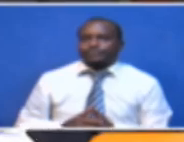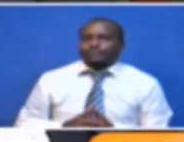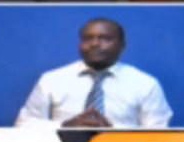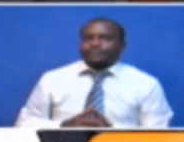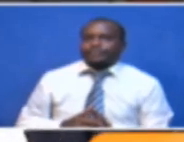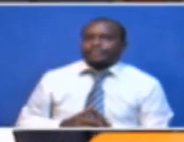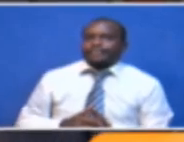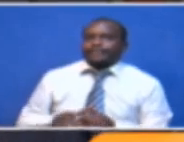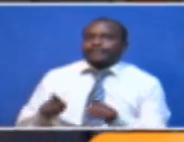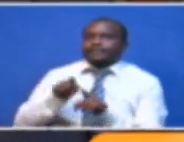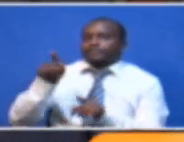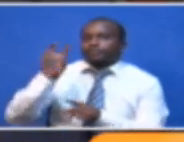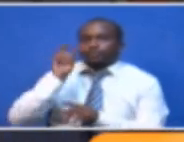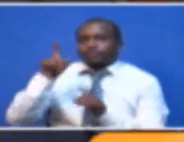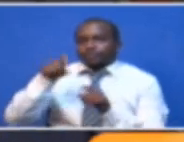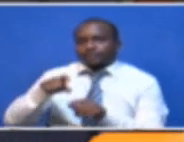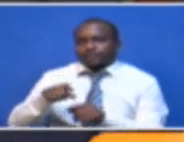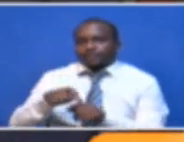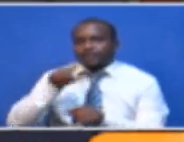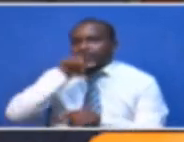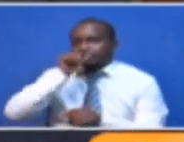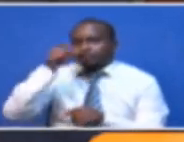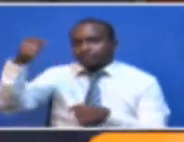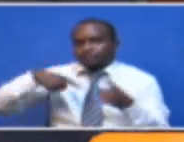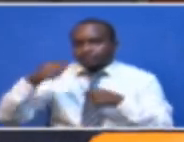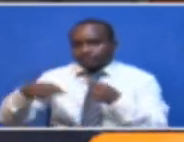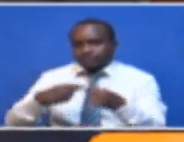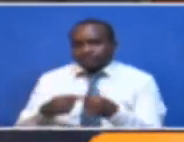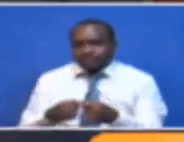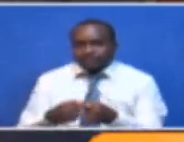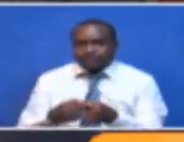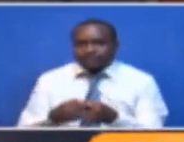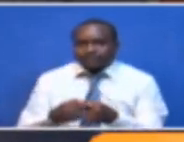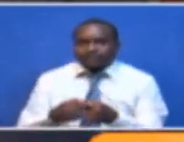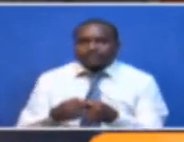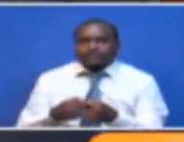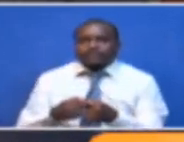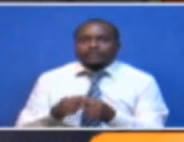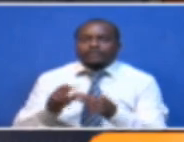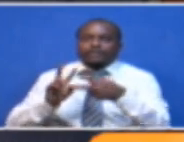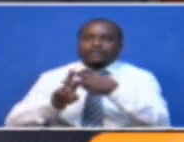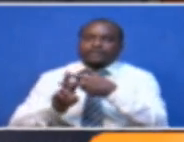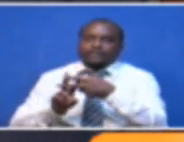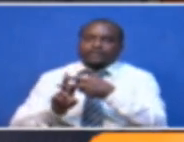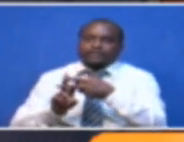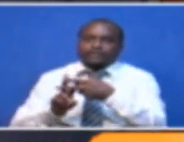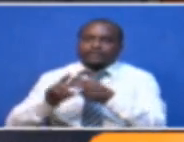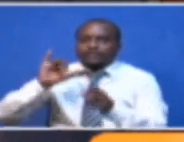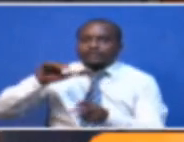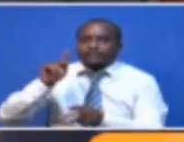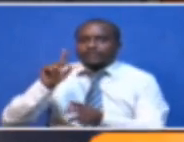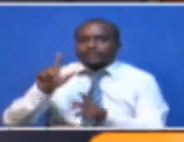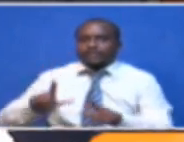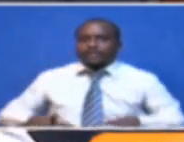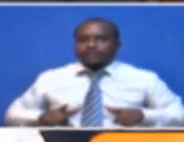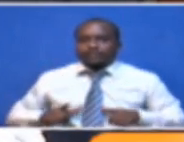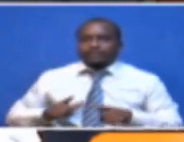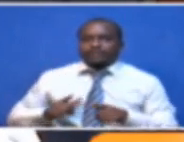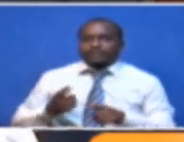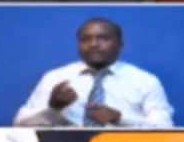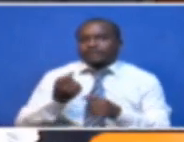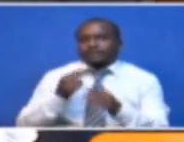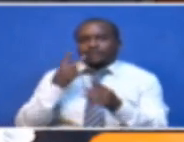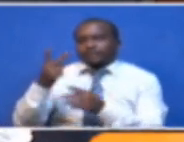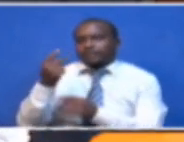And you watch as well. And keep tweeting at Koinanga Jeff, at Citizen TV Kenya. The hashtag, as always, is JK Live. We'll see you in a few hours'